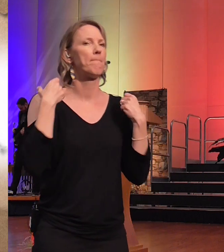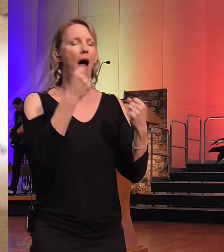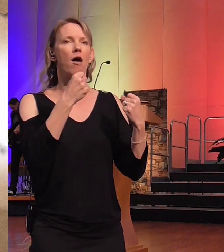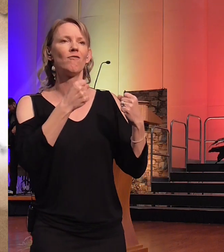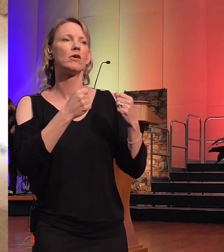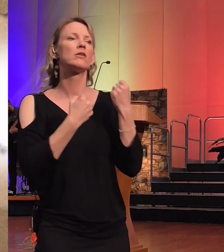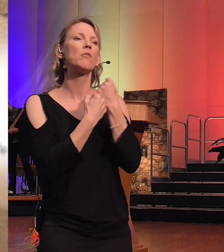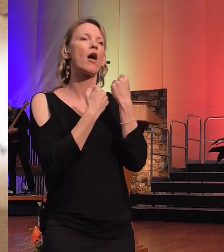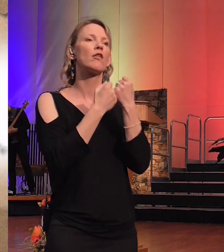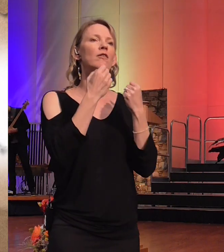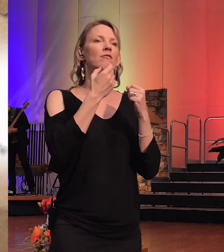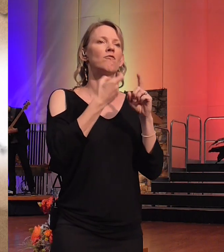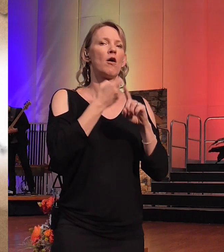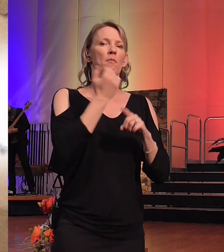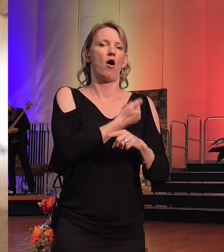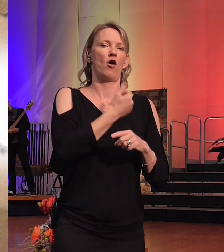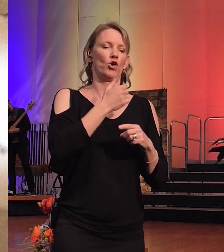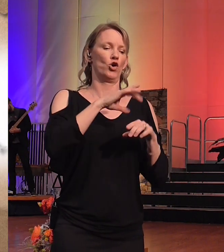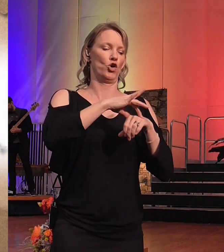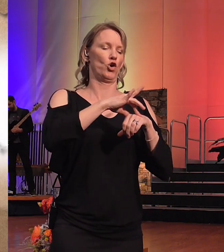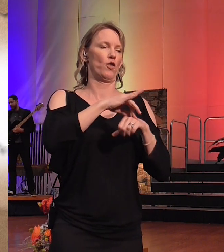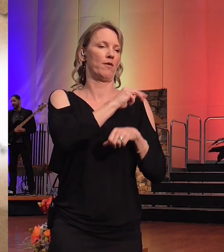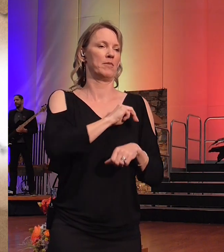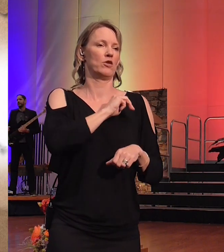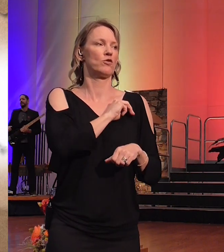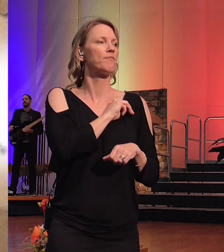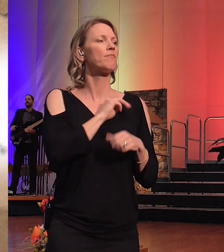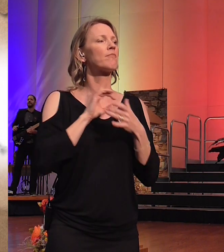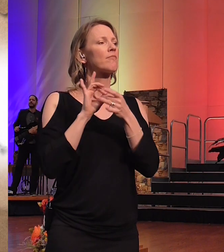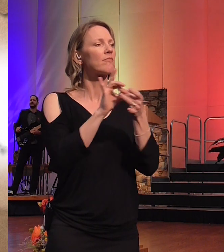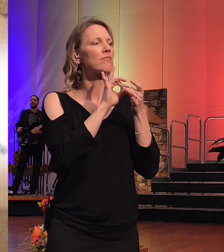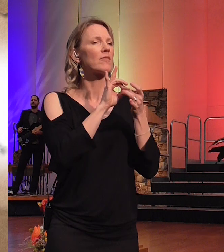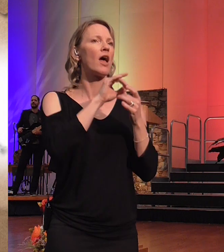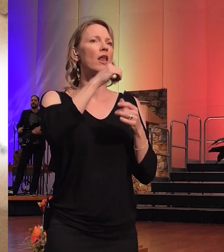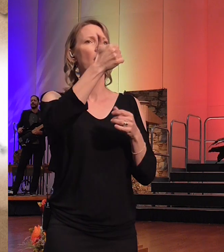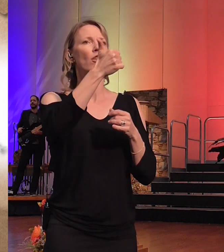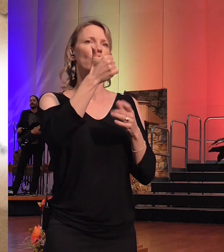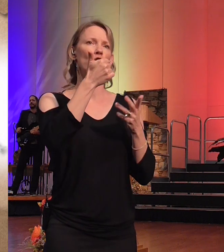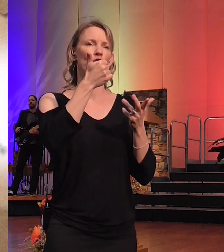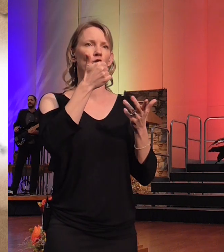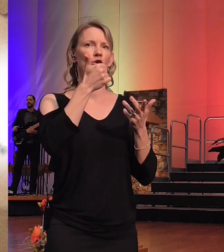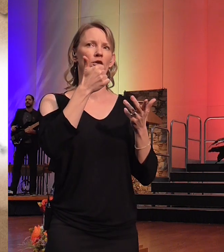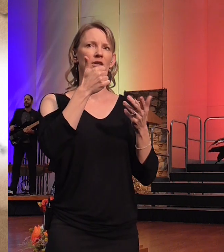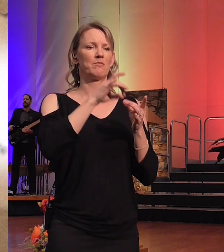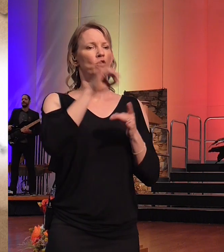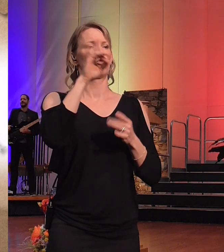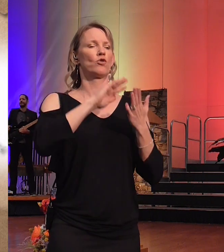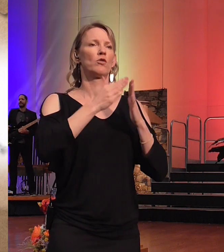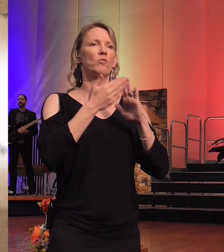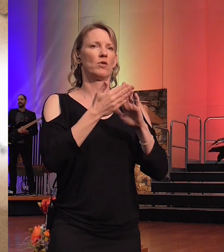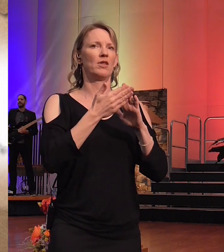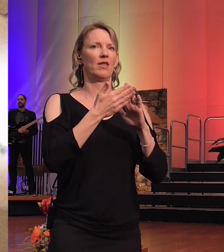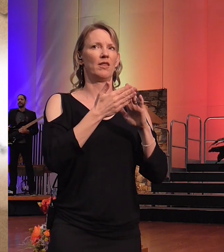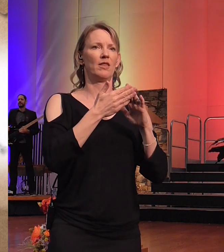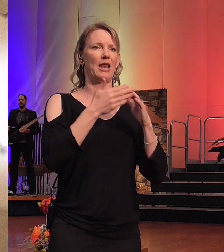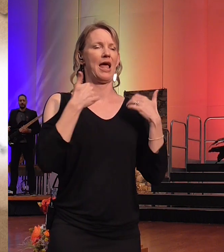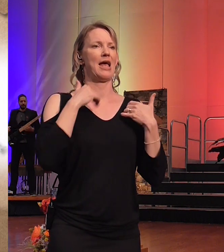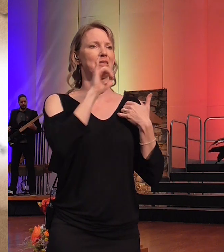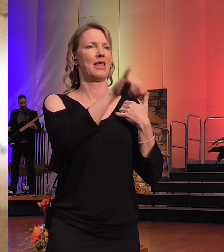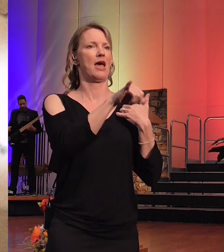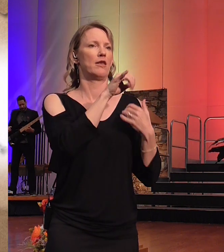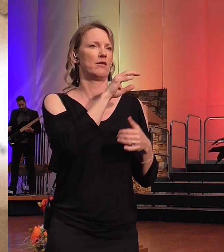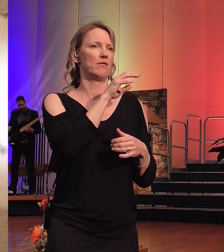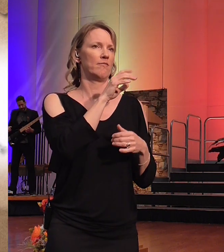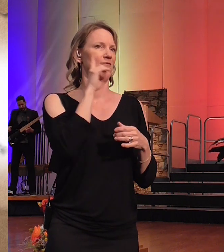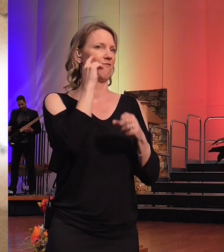so powerful. It's sponsored by our Earth Ministry, and it's connecting another incredible spiritual community that holds that vision also